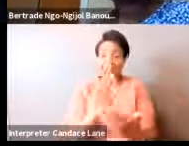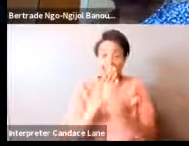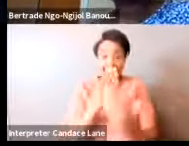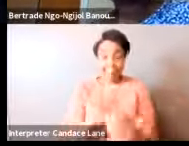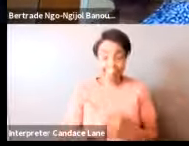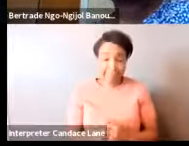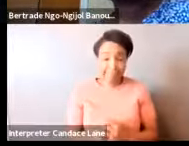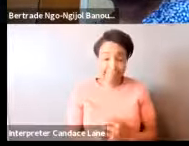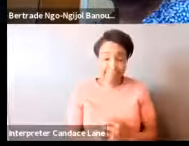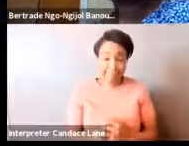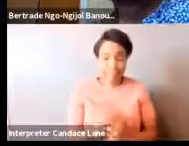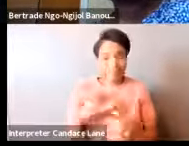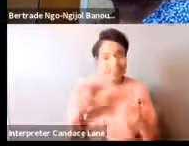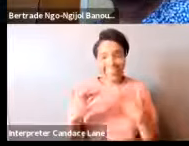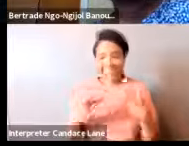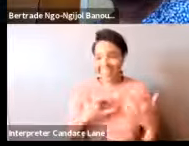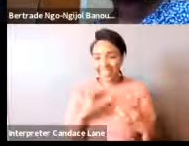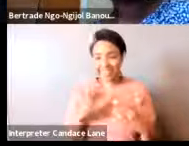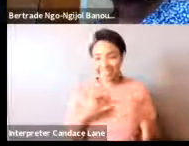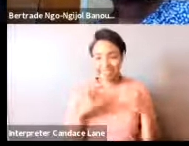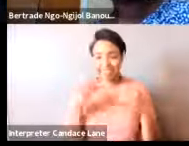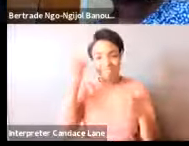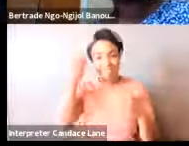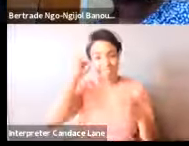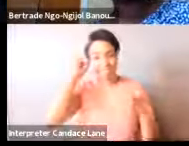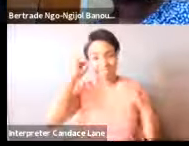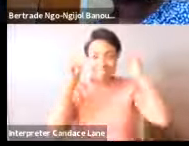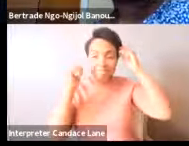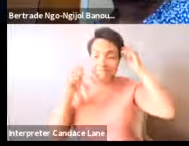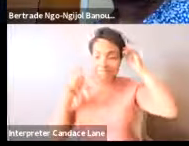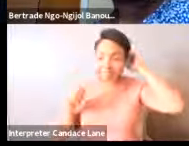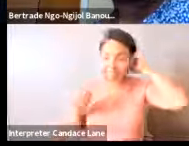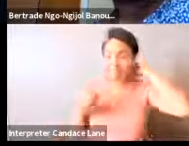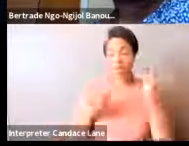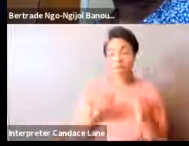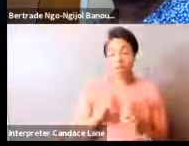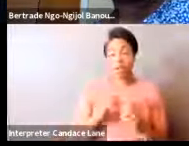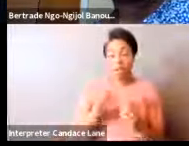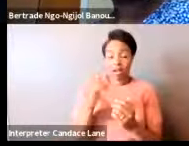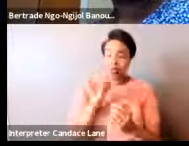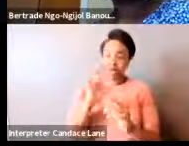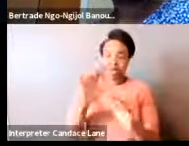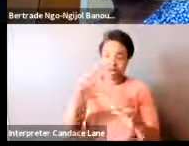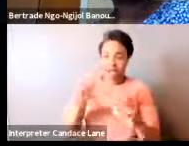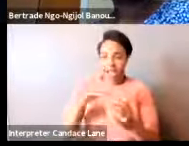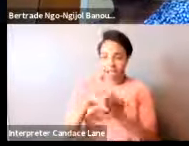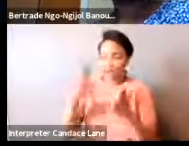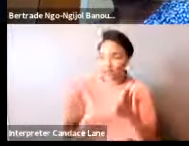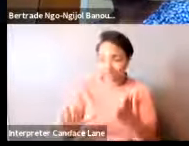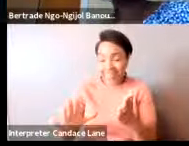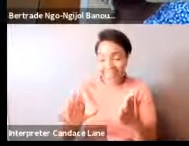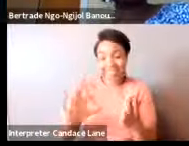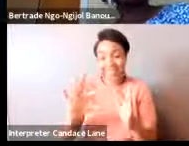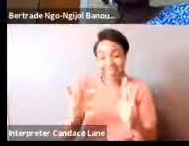happy. Welcome to my students, to family, to longtime friends. I see people